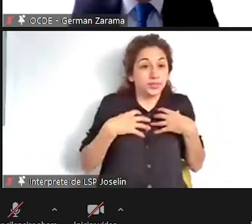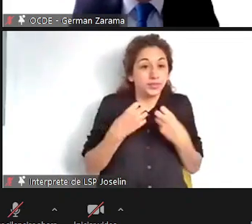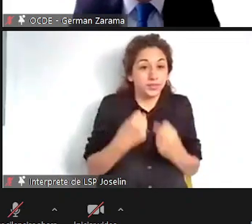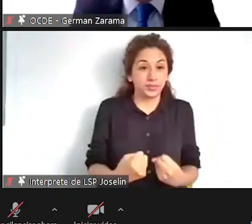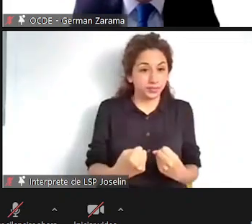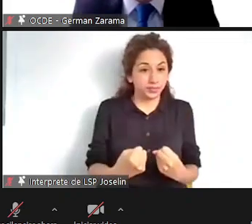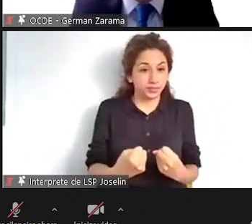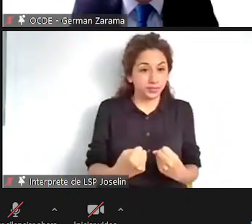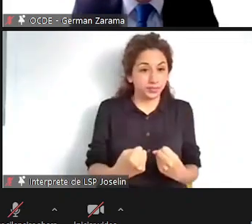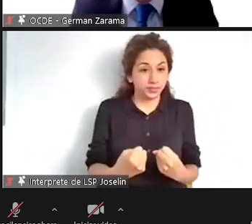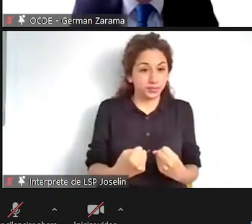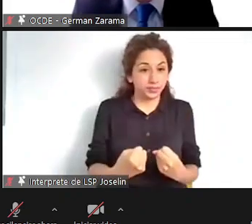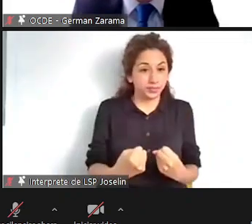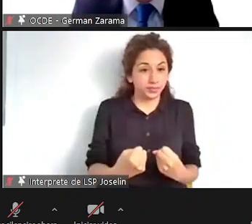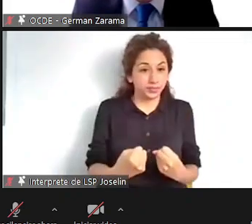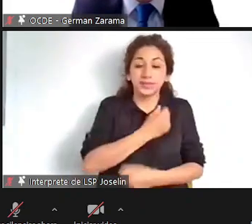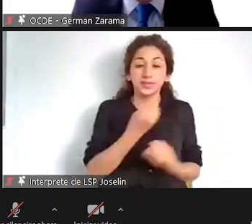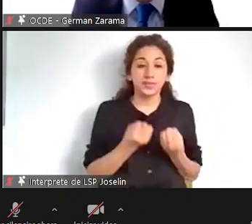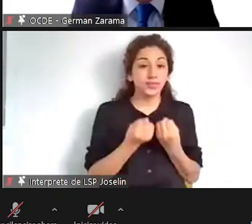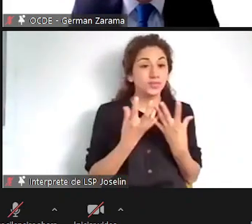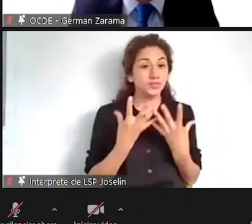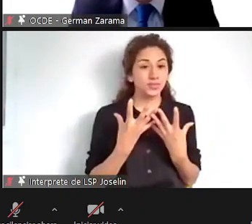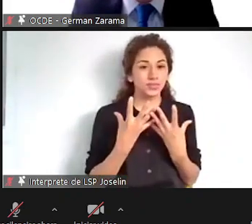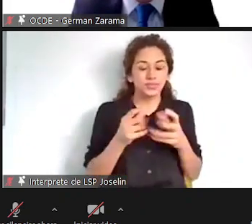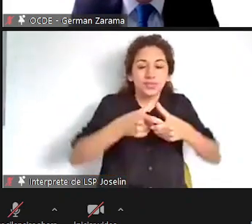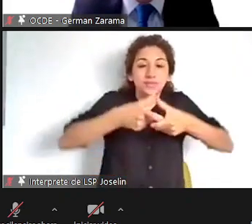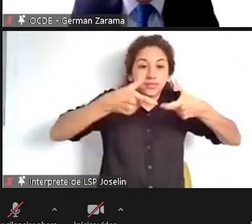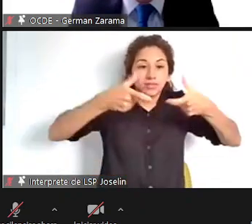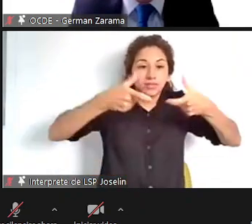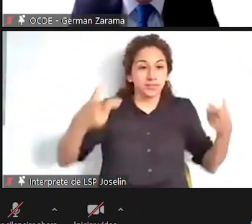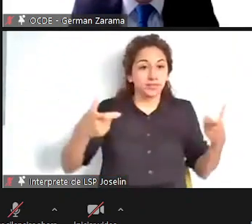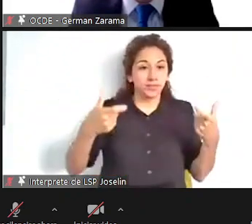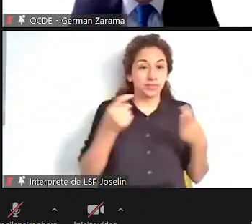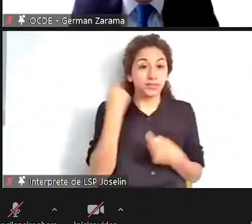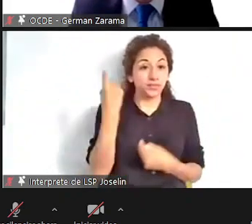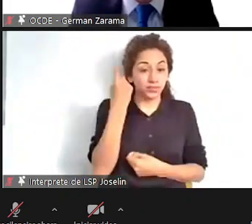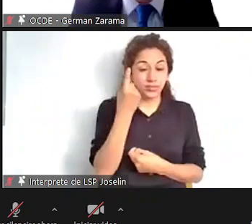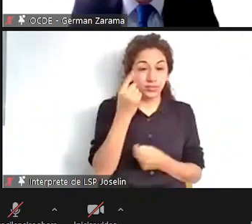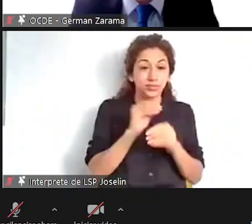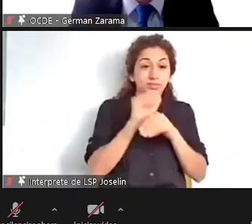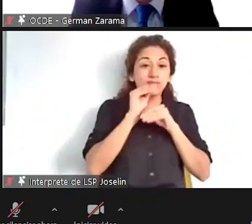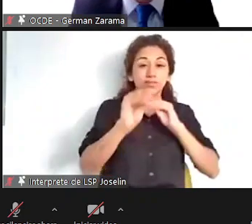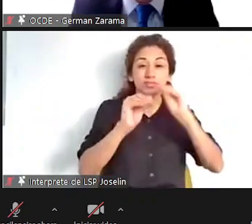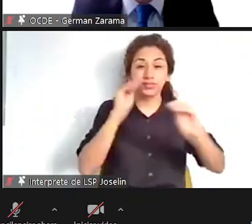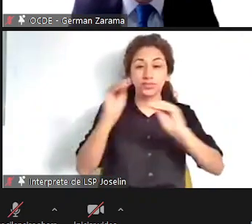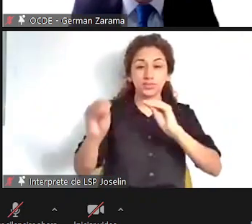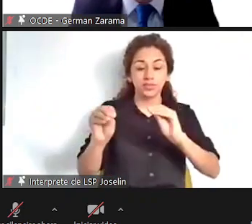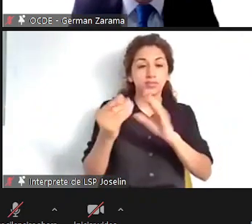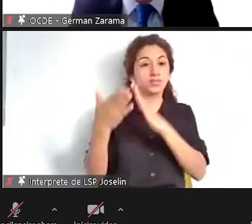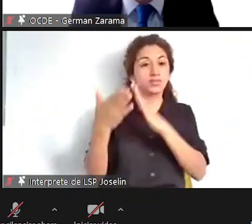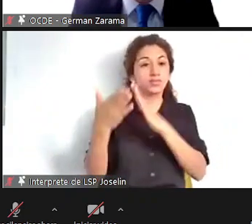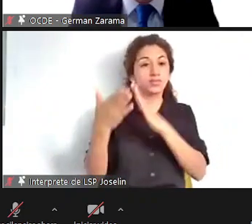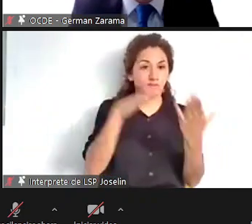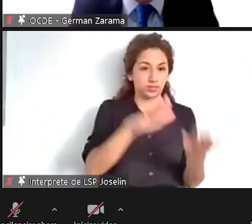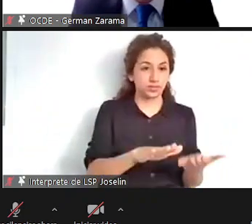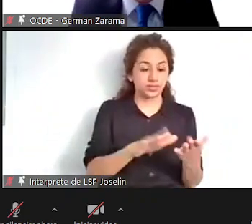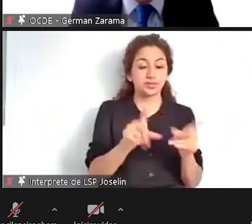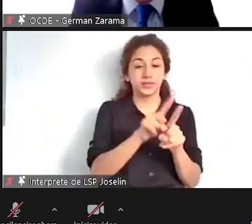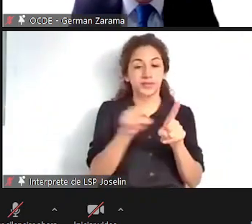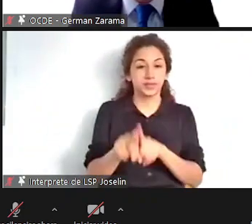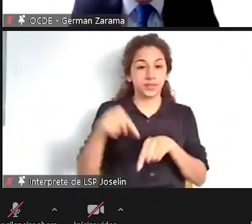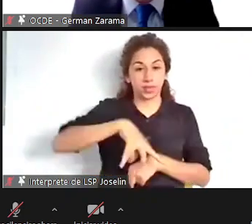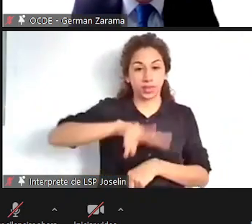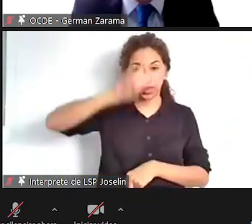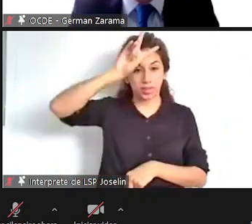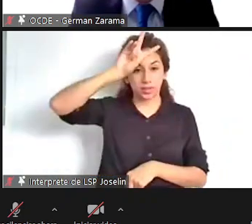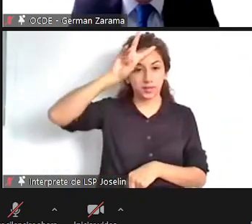of public health in the country and that unfortunately we have a very high number not only of contagion but also of the